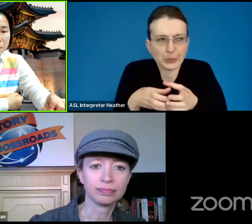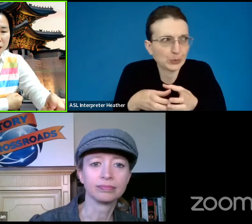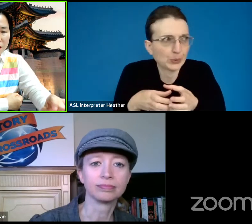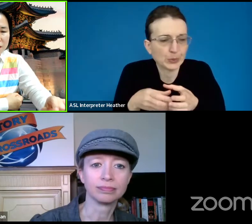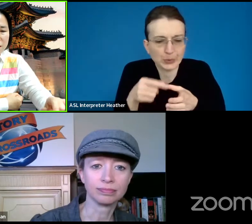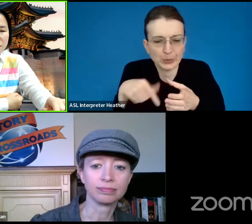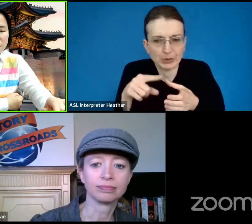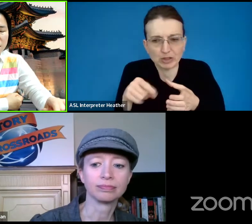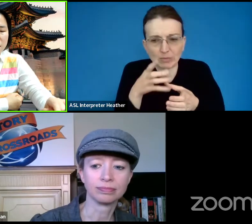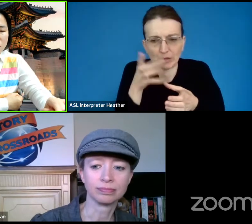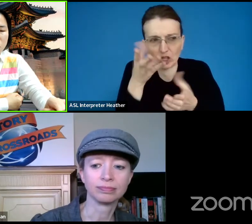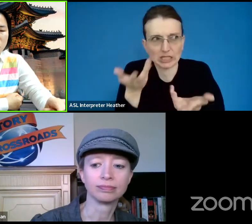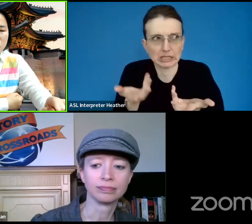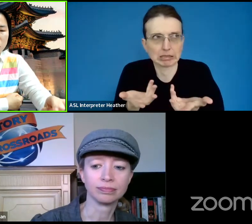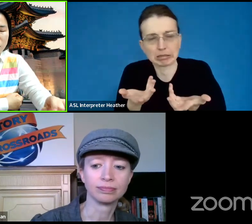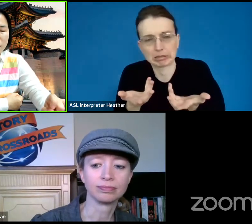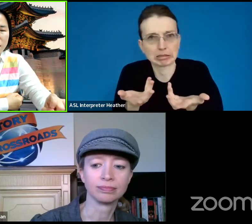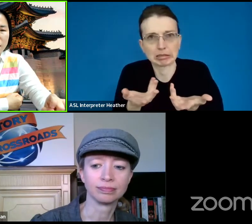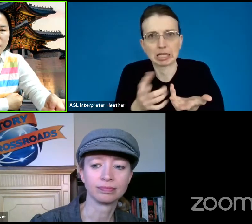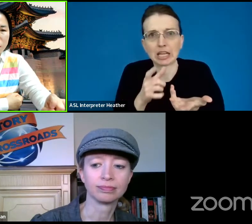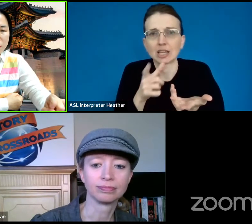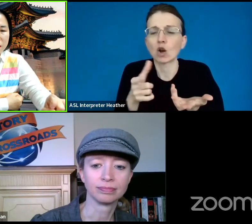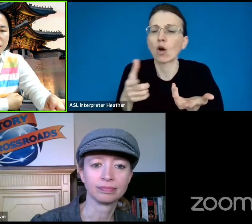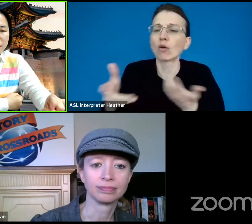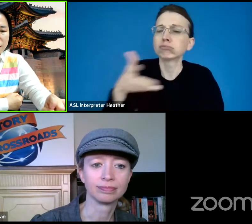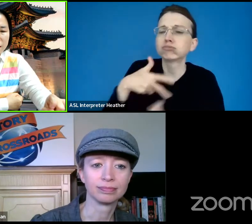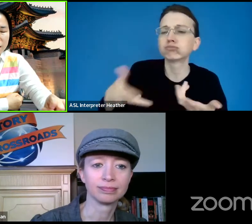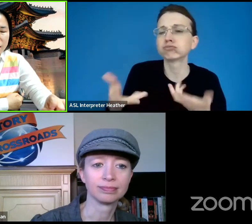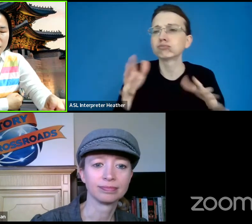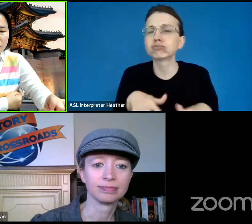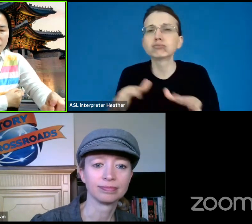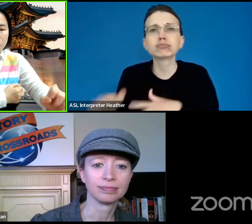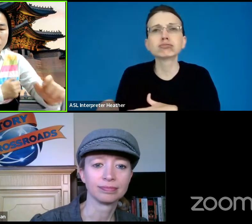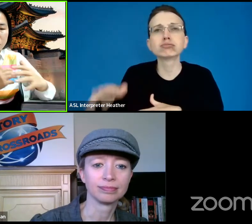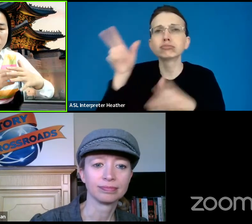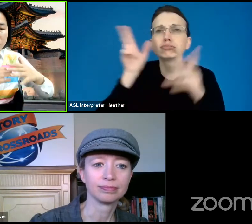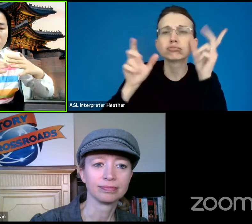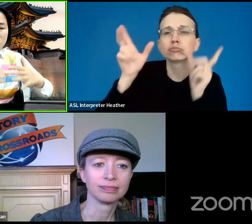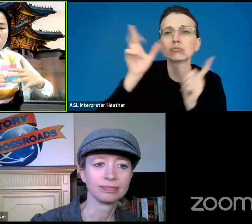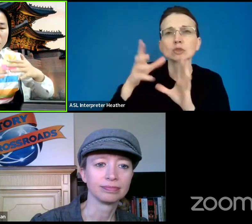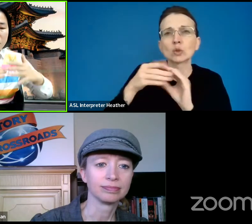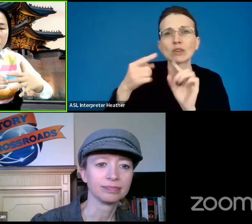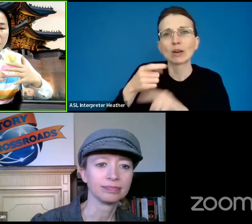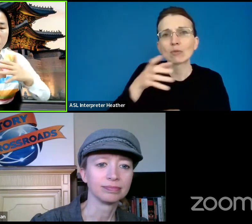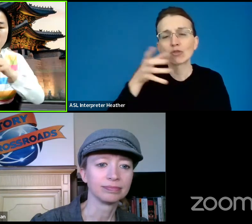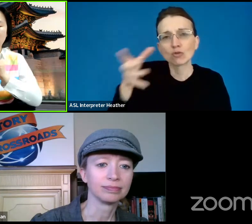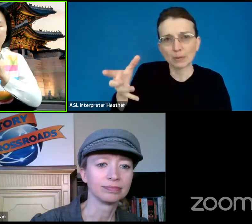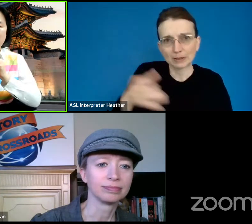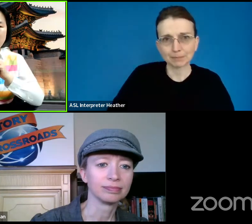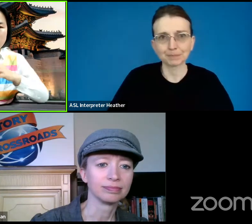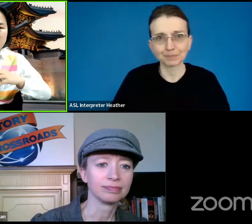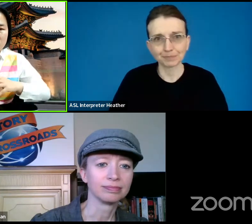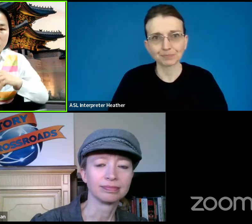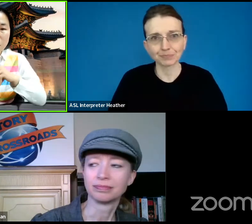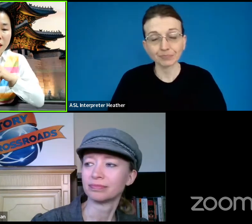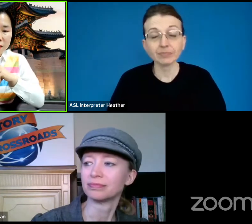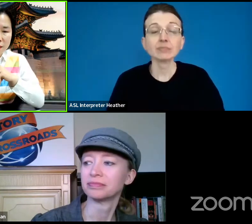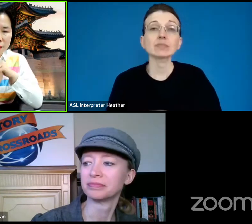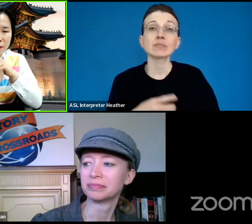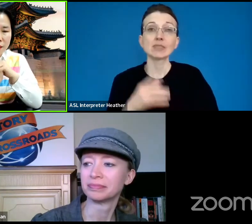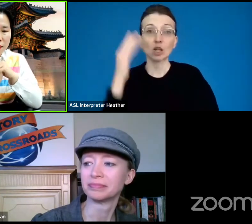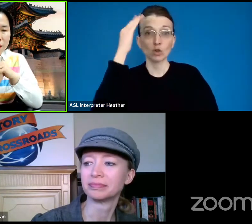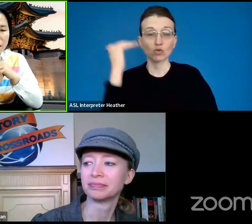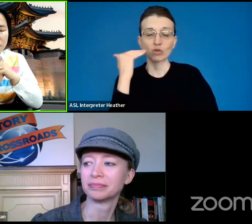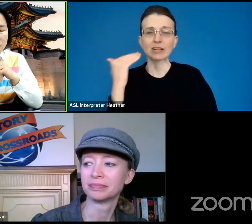their grandmothers. So in Korea, a beautiful story grandma project has been